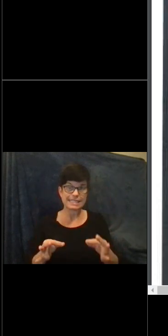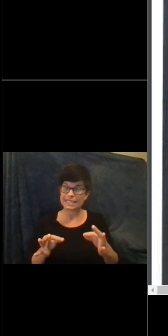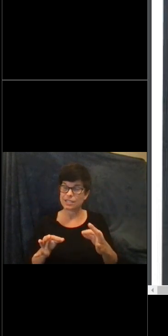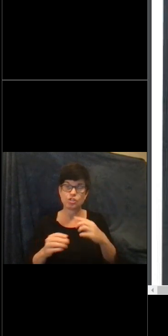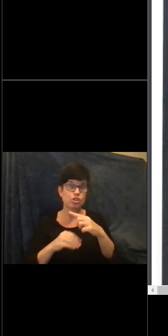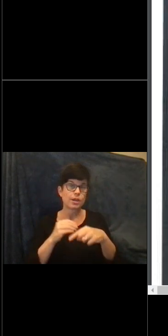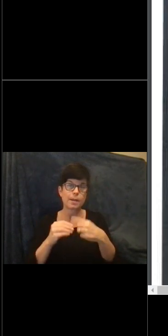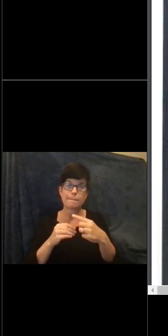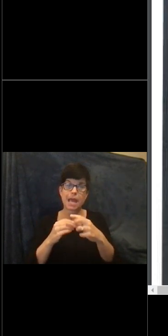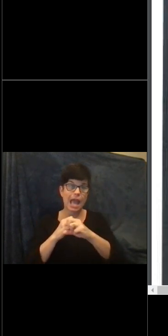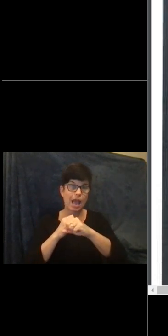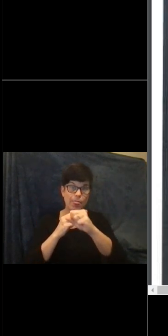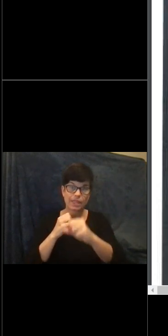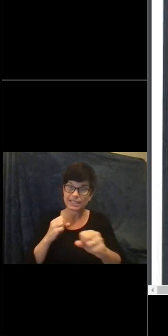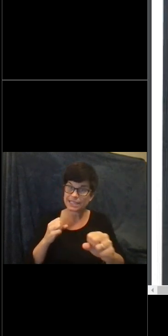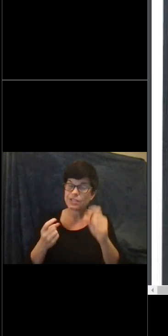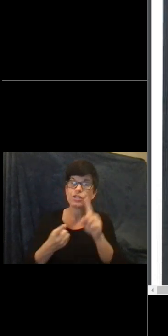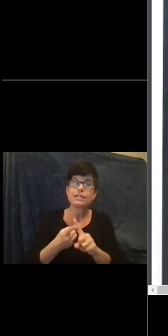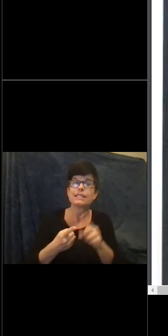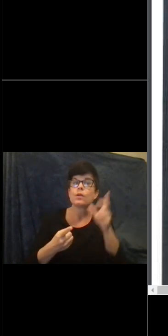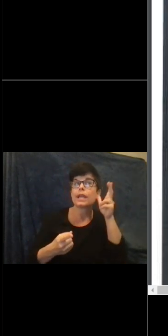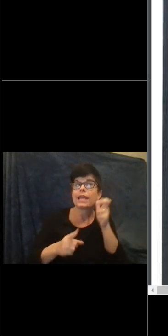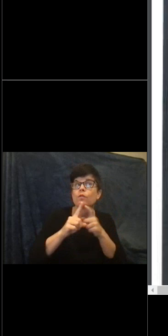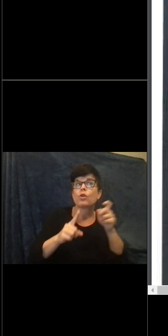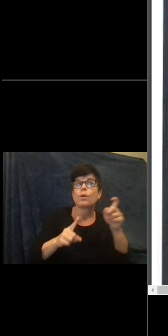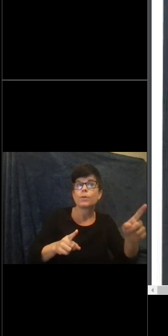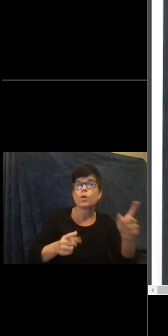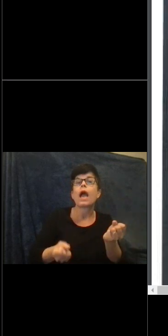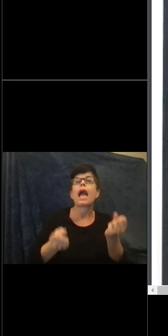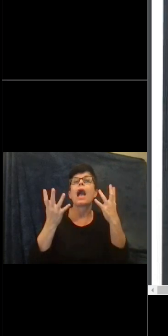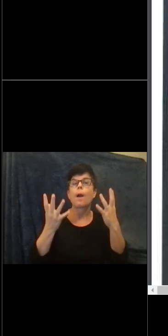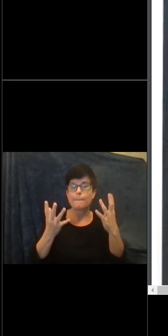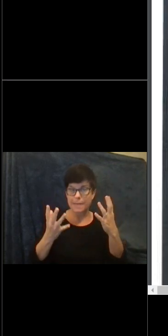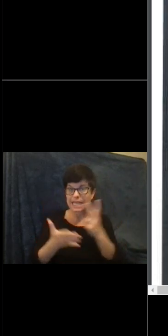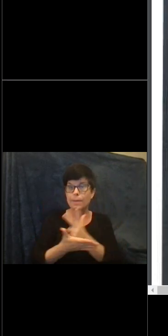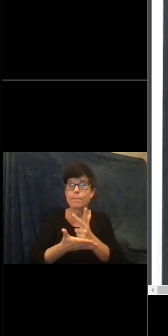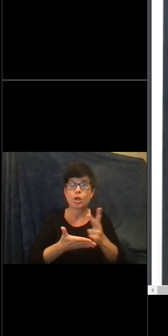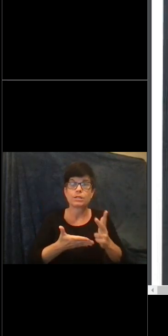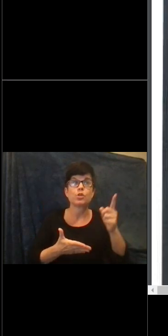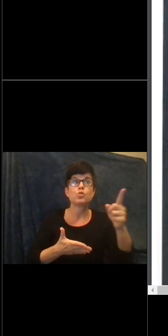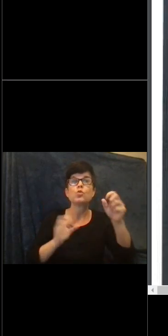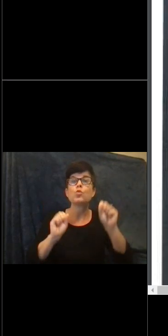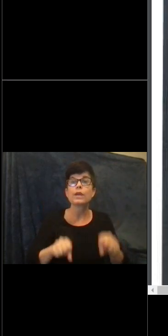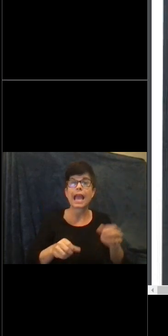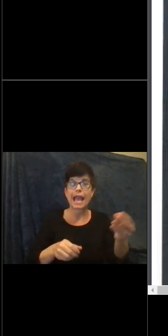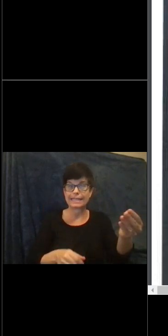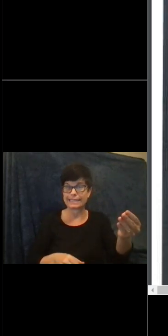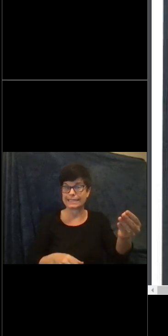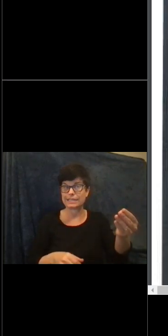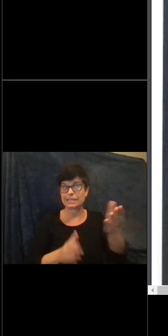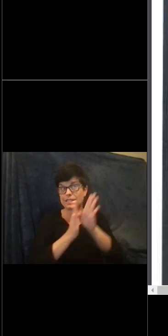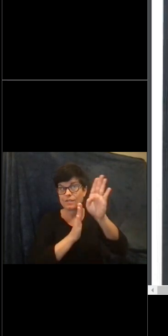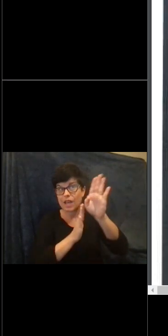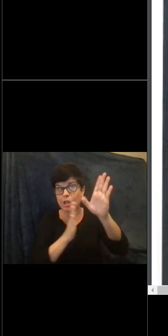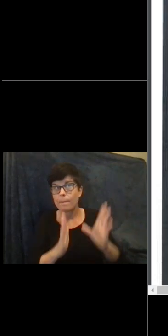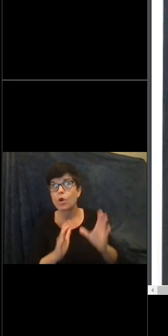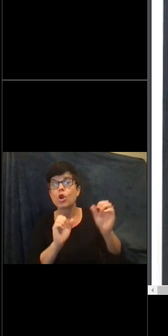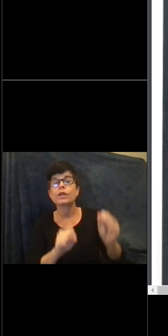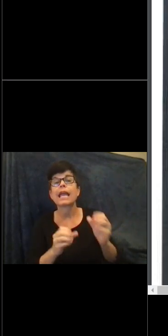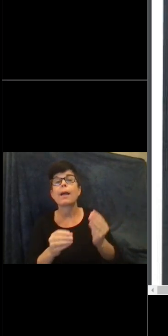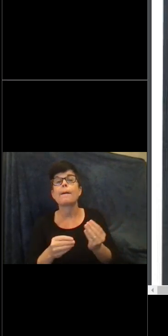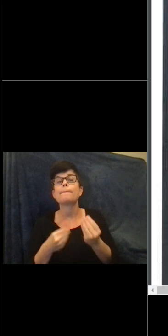Correct. Okay. And then at that point, once we hear how many parking spaces per se the developer can provide to the